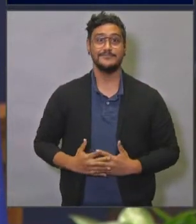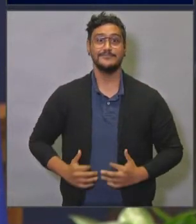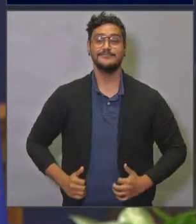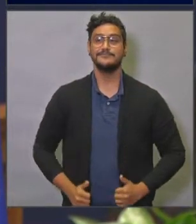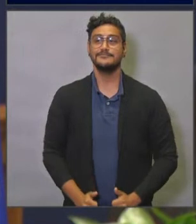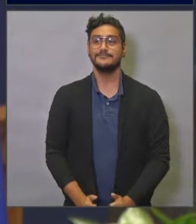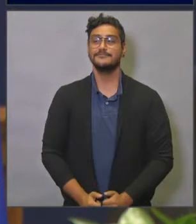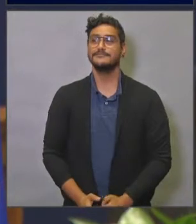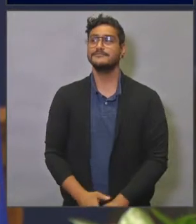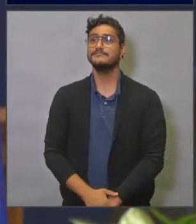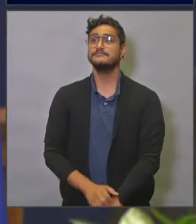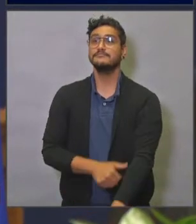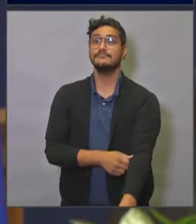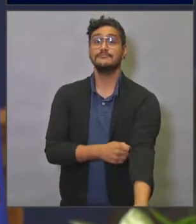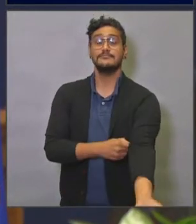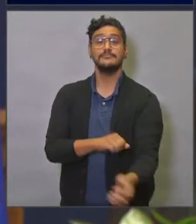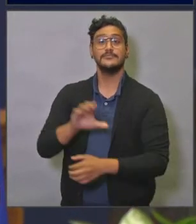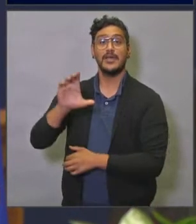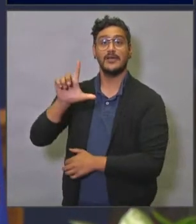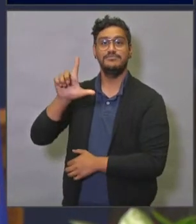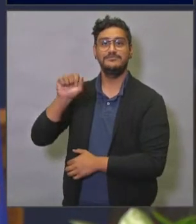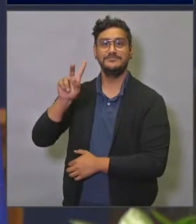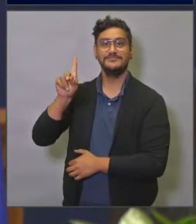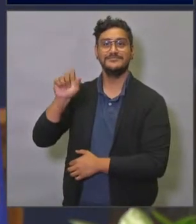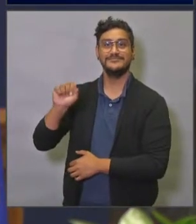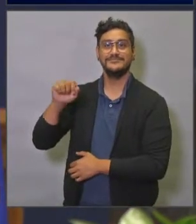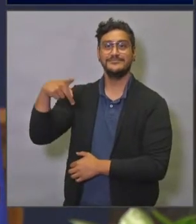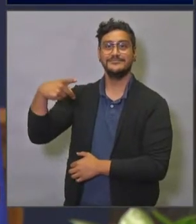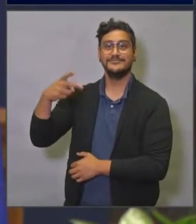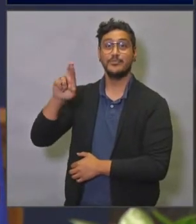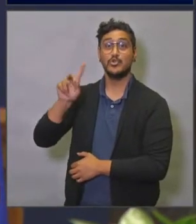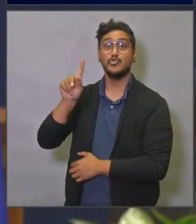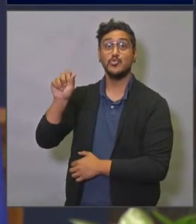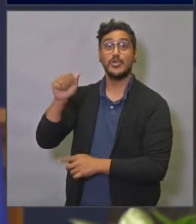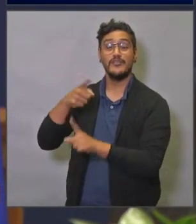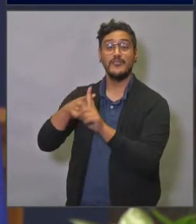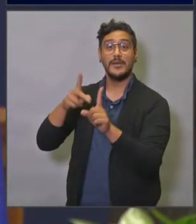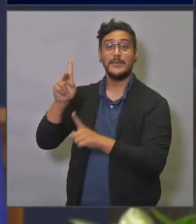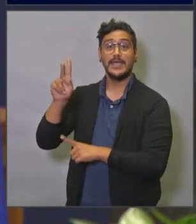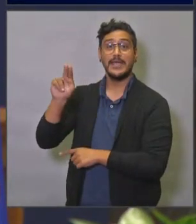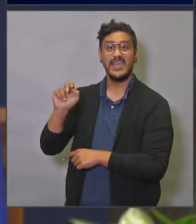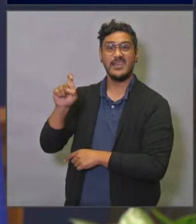Thank you. Claudia Peshudia, KNX News Radio.